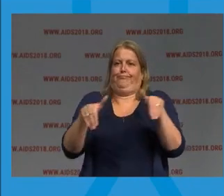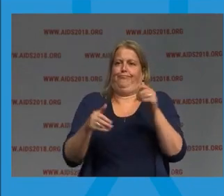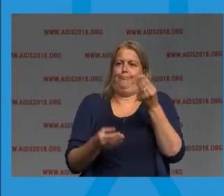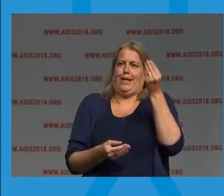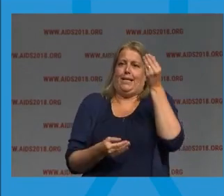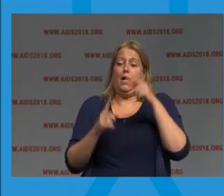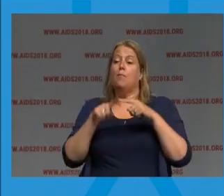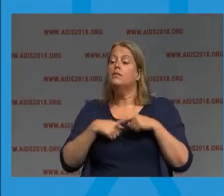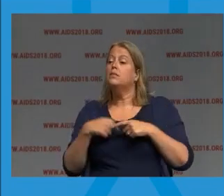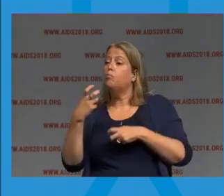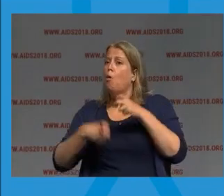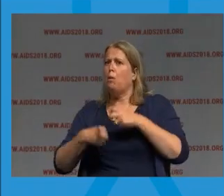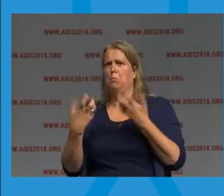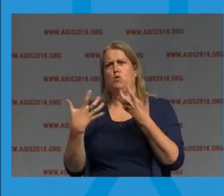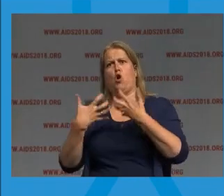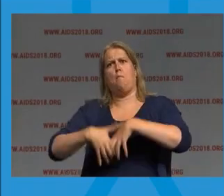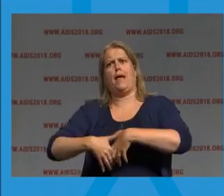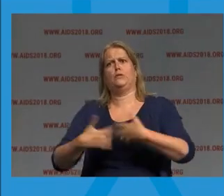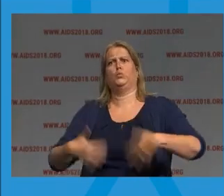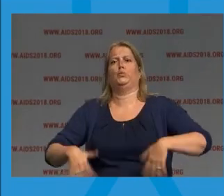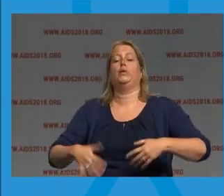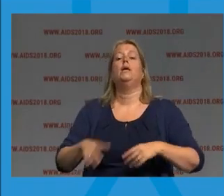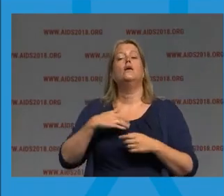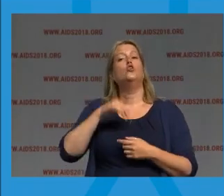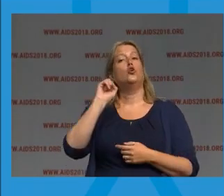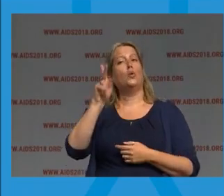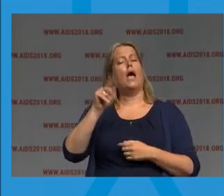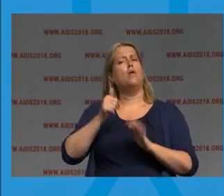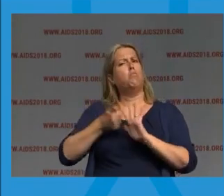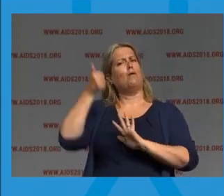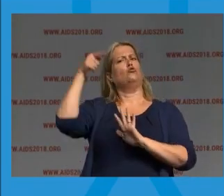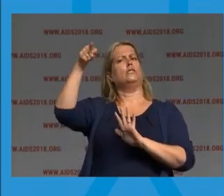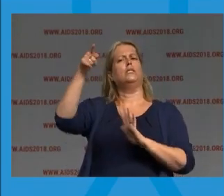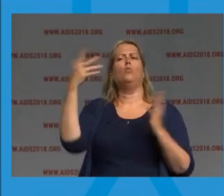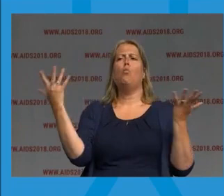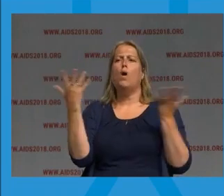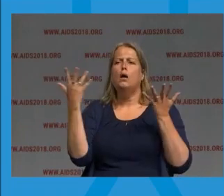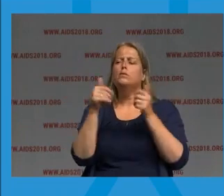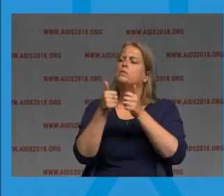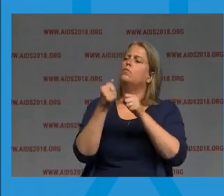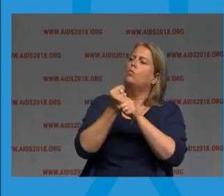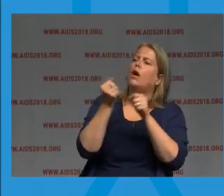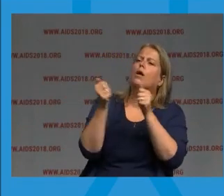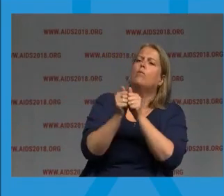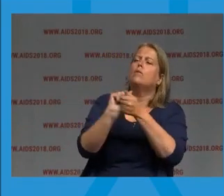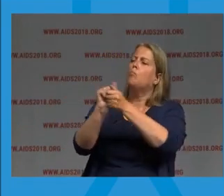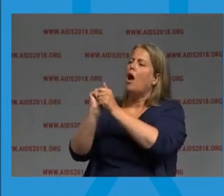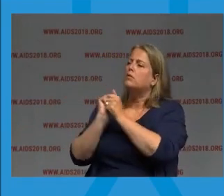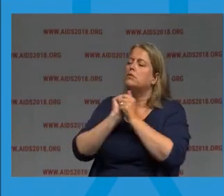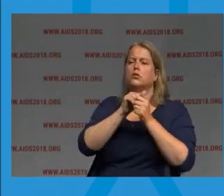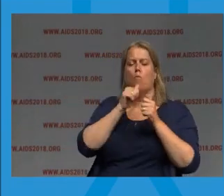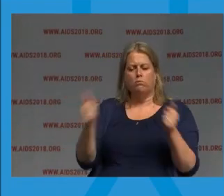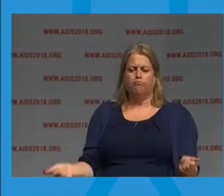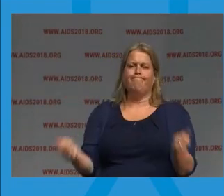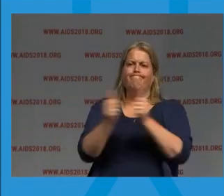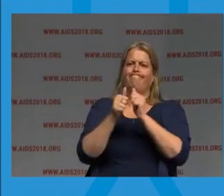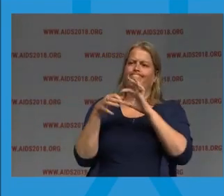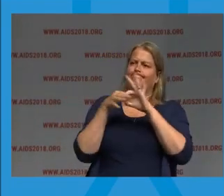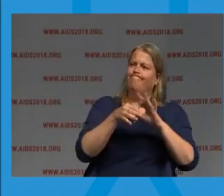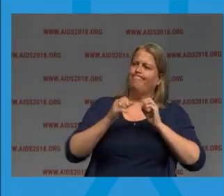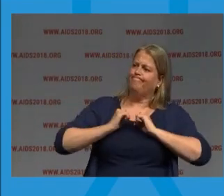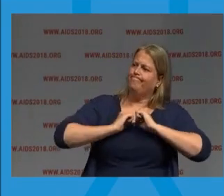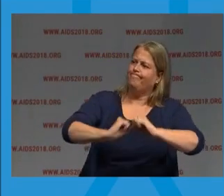solve, and that is why the UK prioritises working with and through our partners in joint initiatives that allow us to